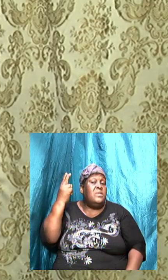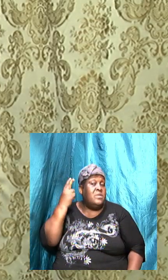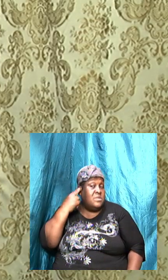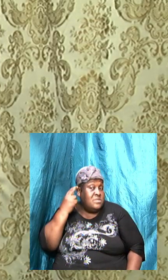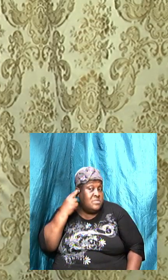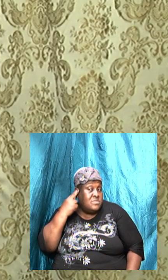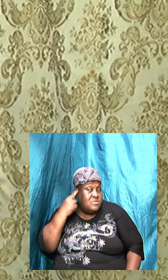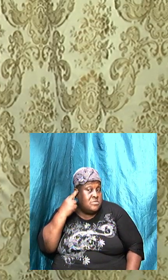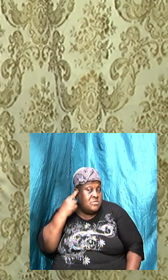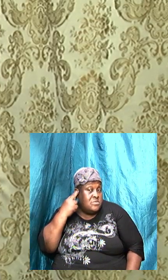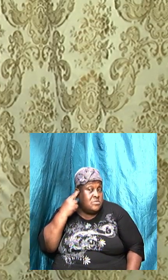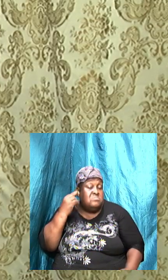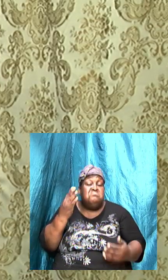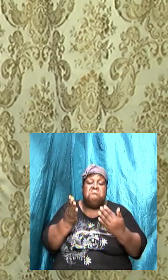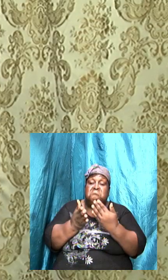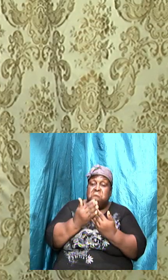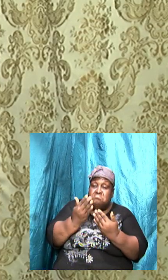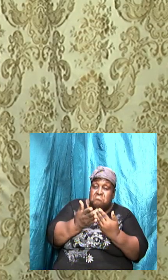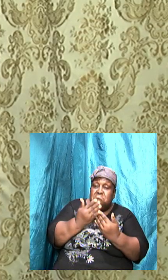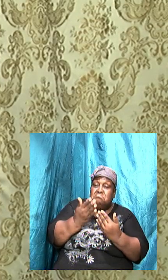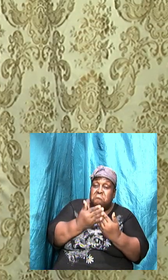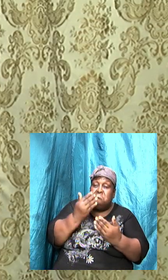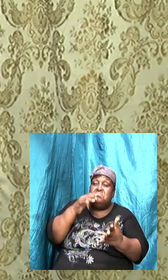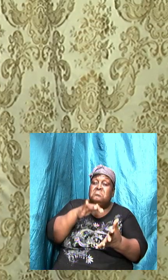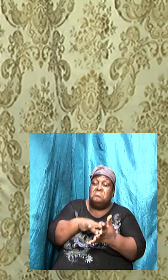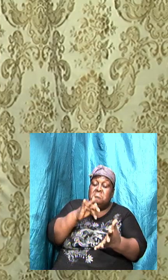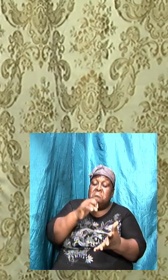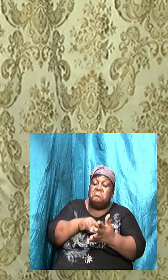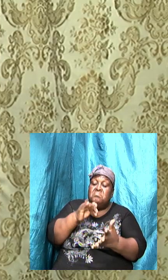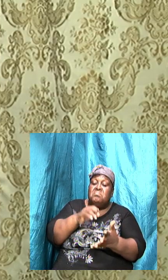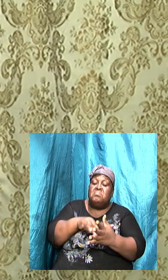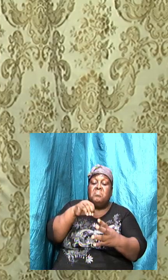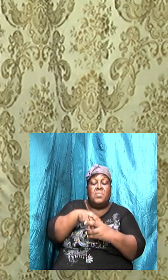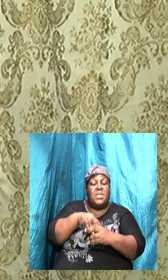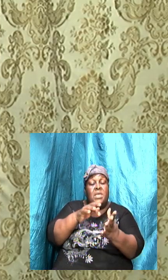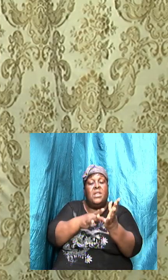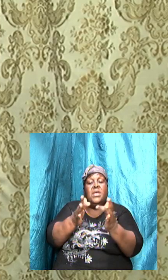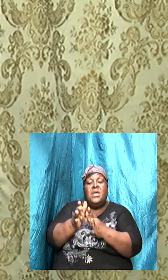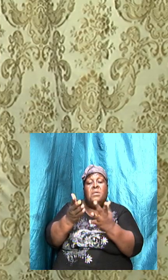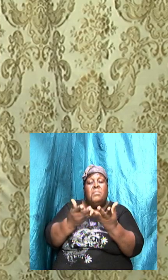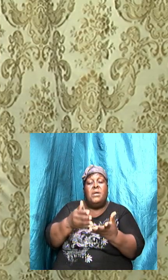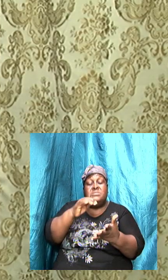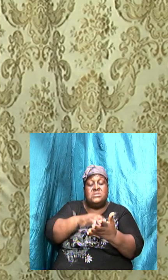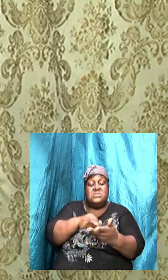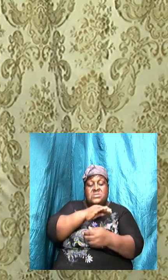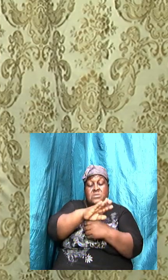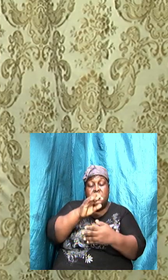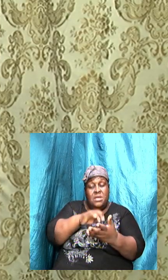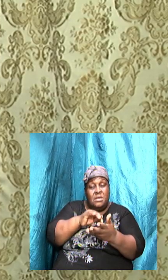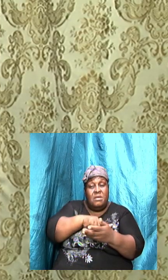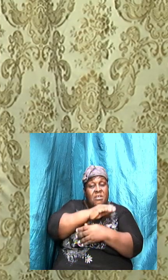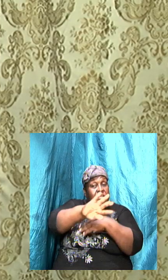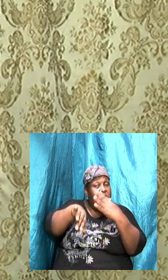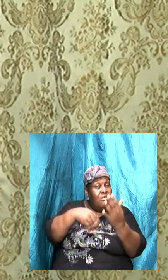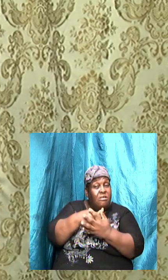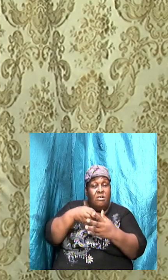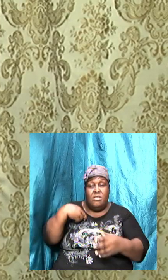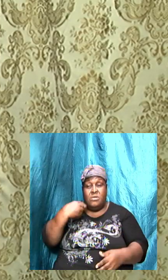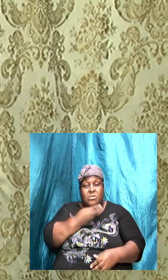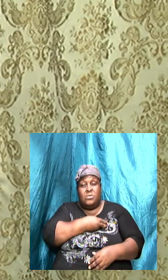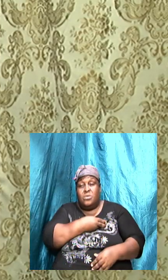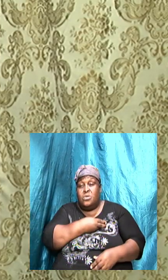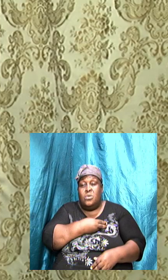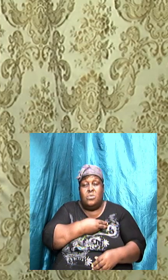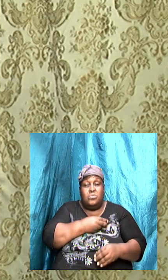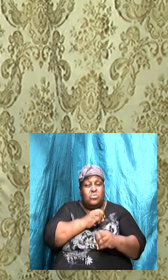these simple presentations in Bible study. They are for all of us. Don't